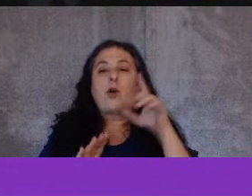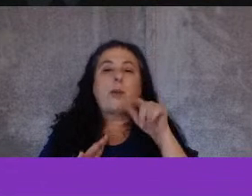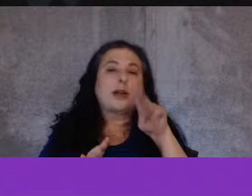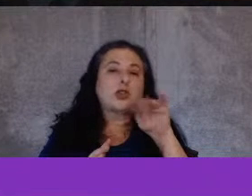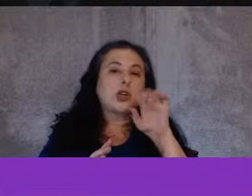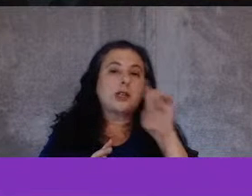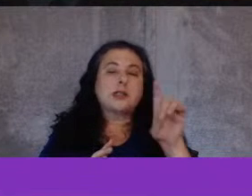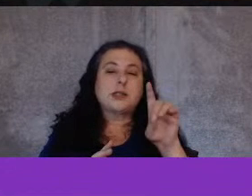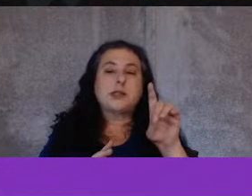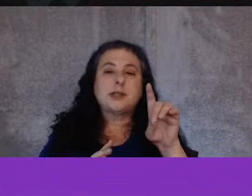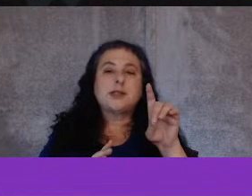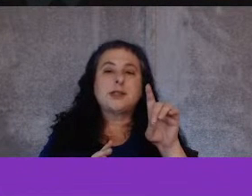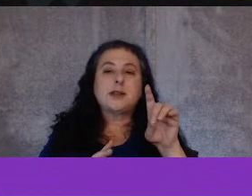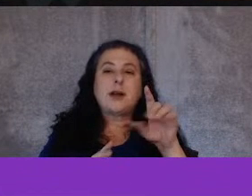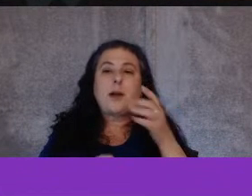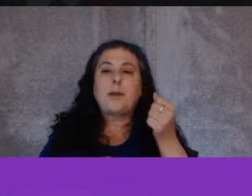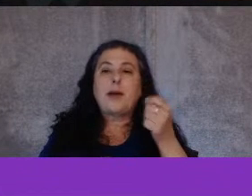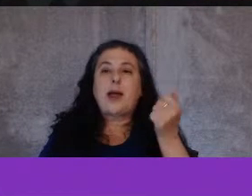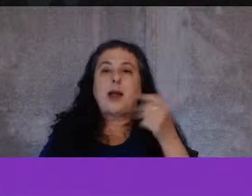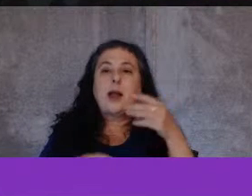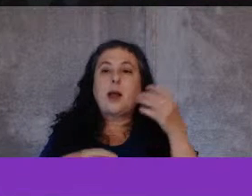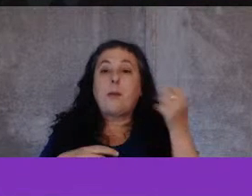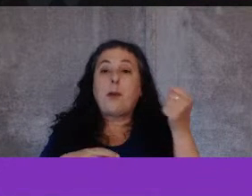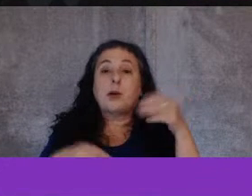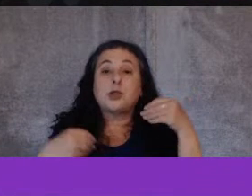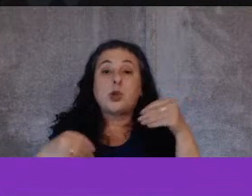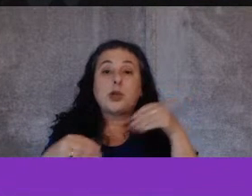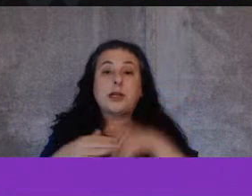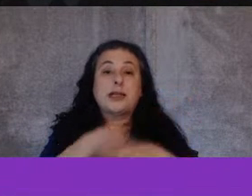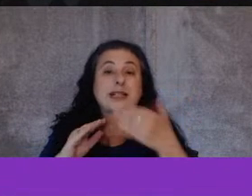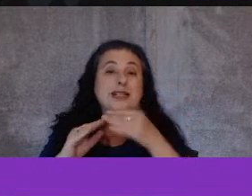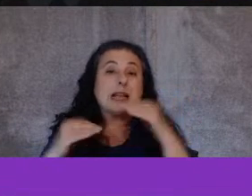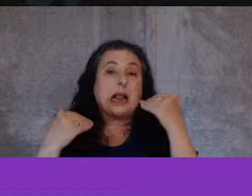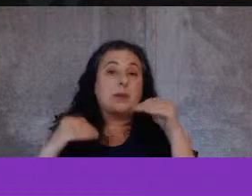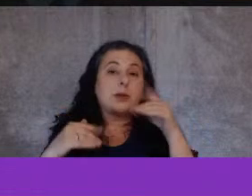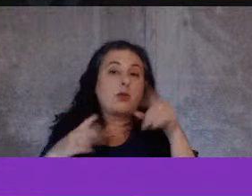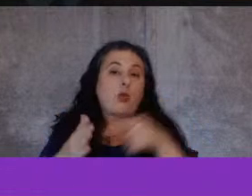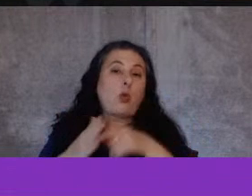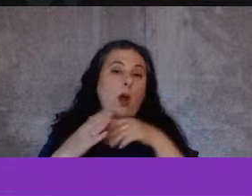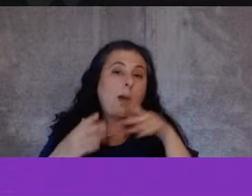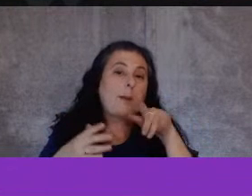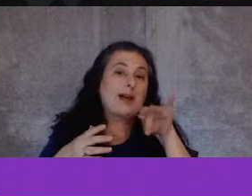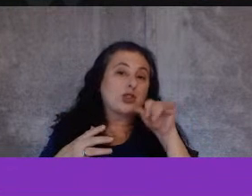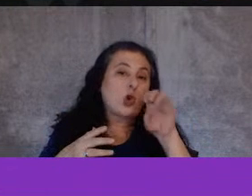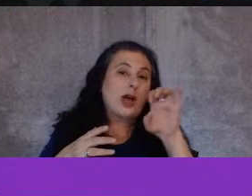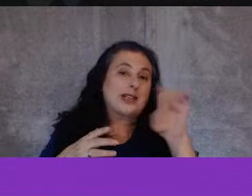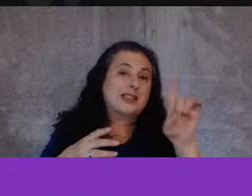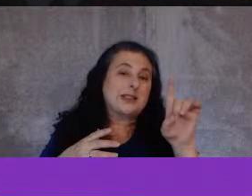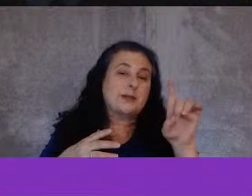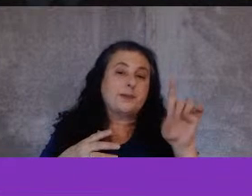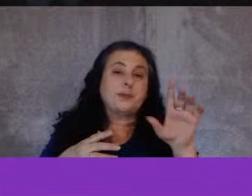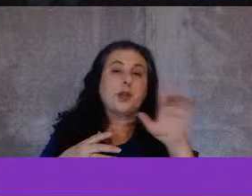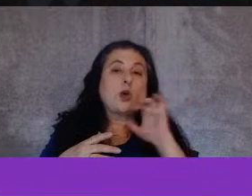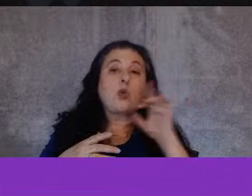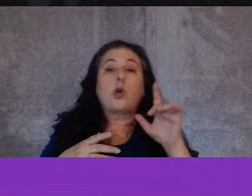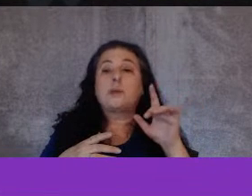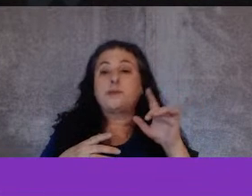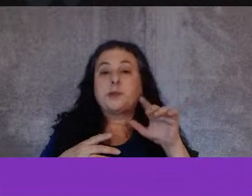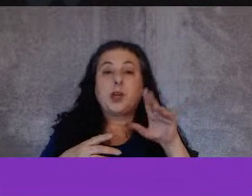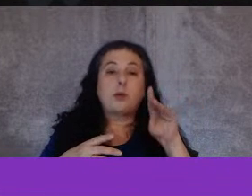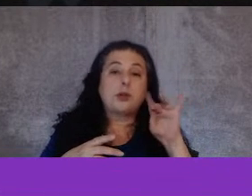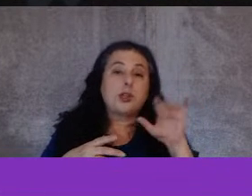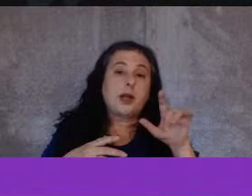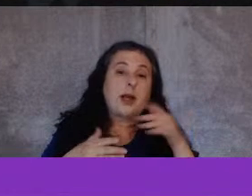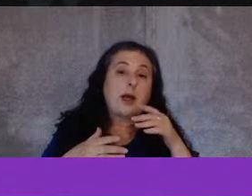United States where any milk sold within the city limits had to be pasteurized. There were commercially available